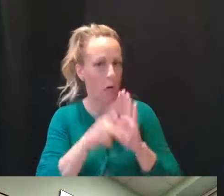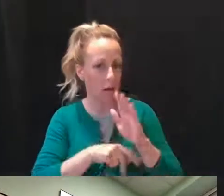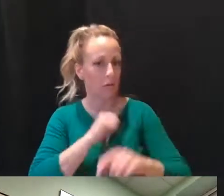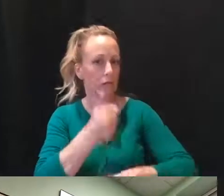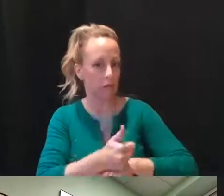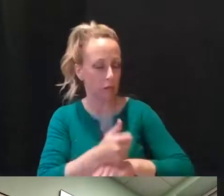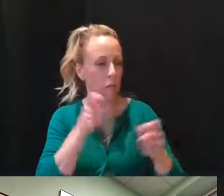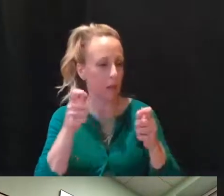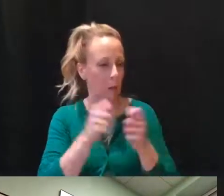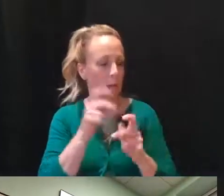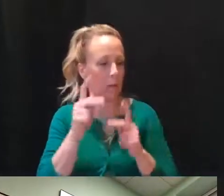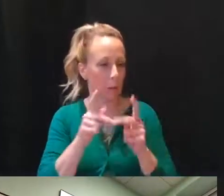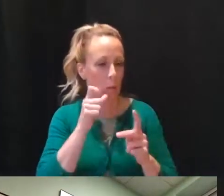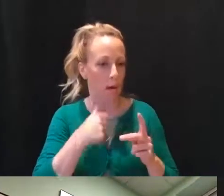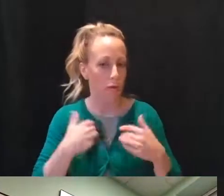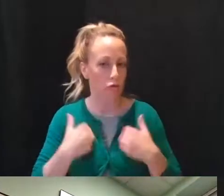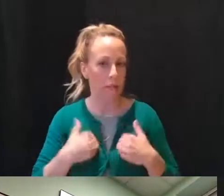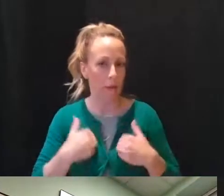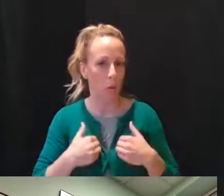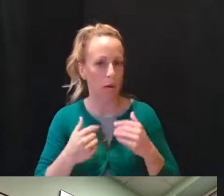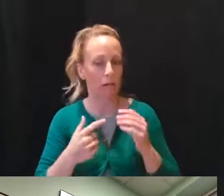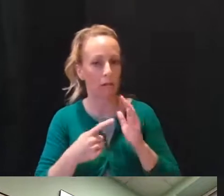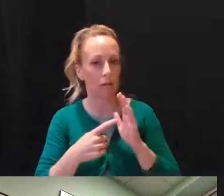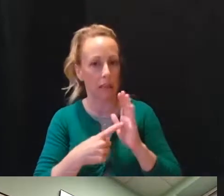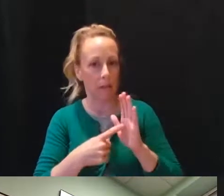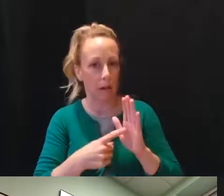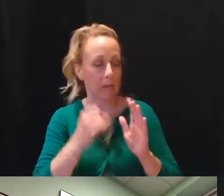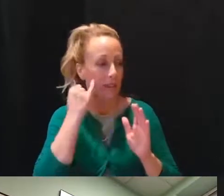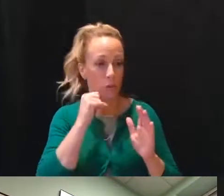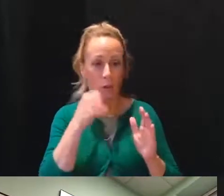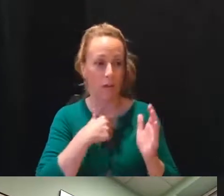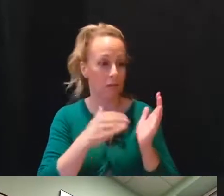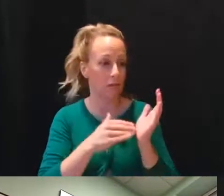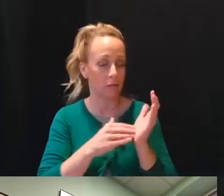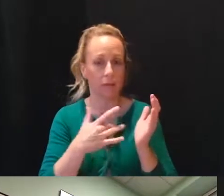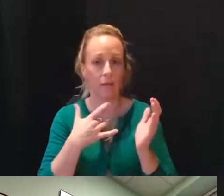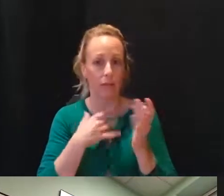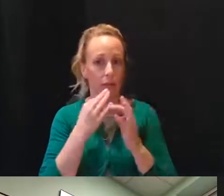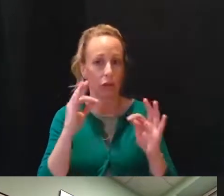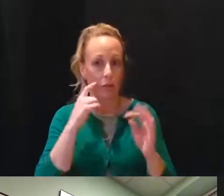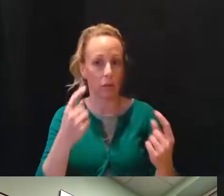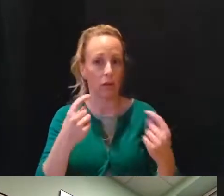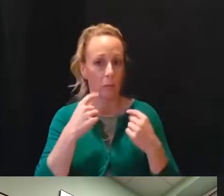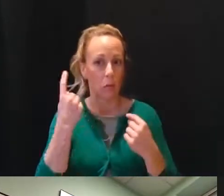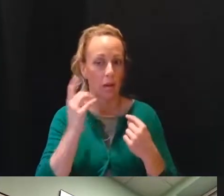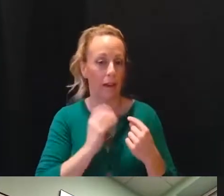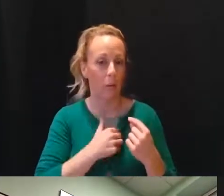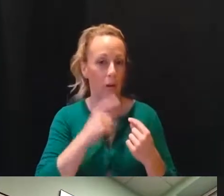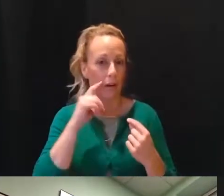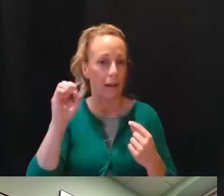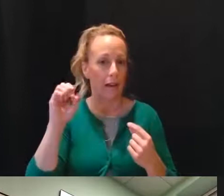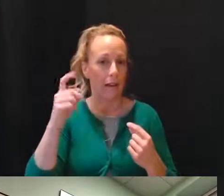who have respiratory symptoms. If you do not have a provider, feel free to come to one of our express cares and be